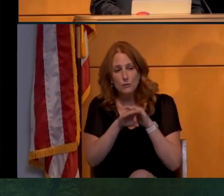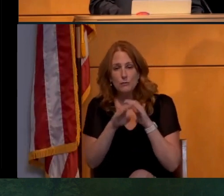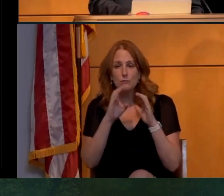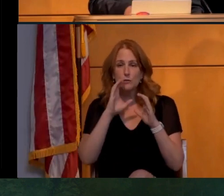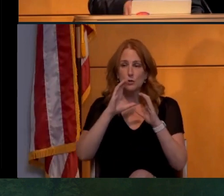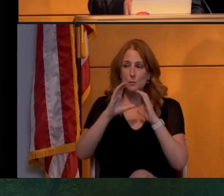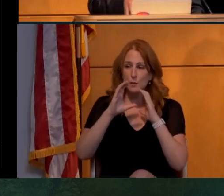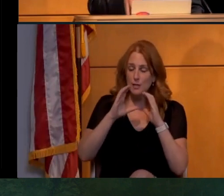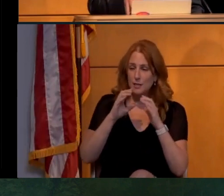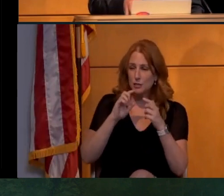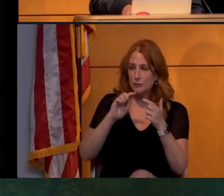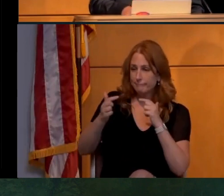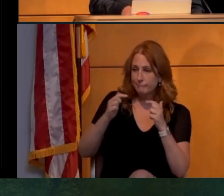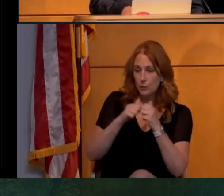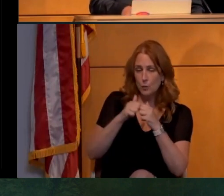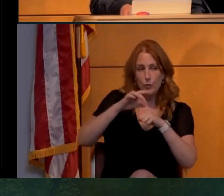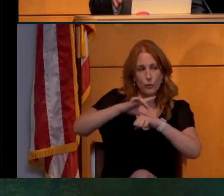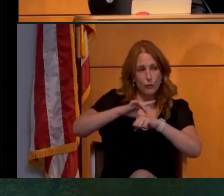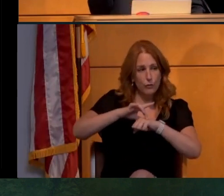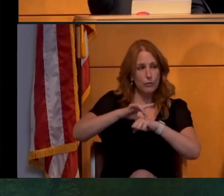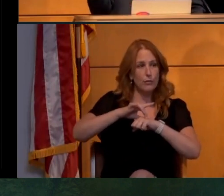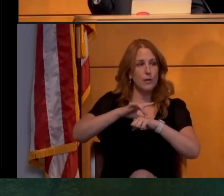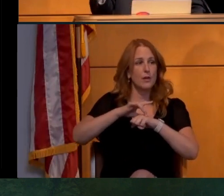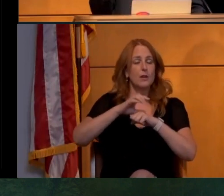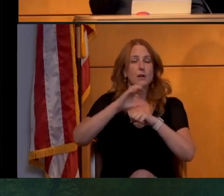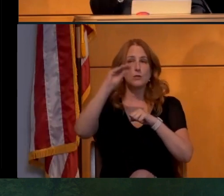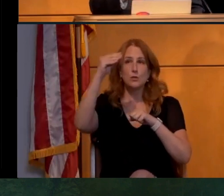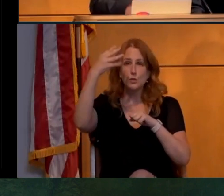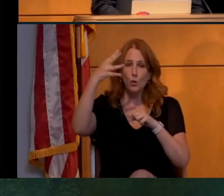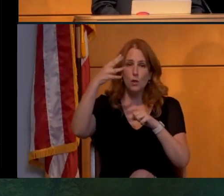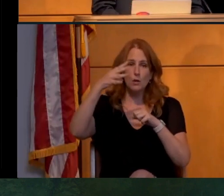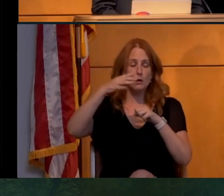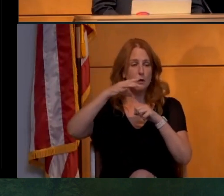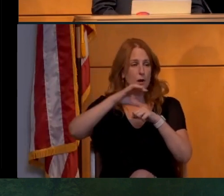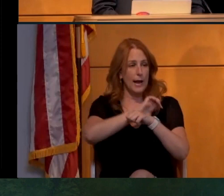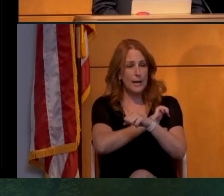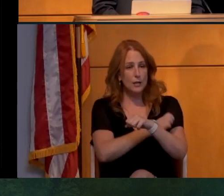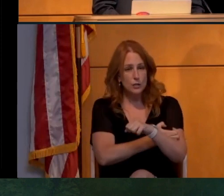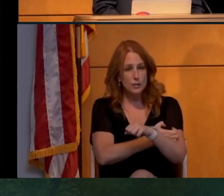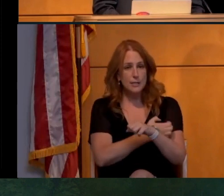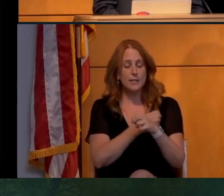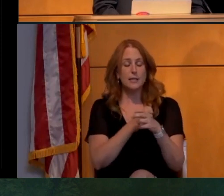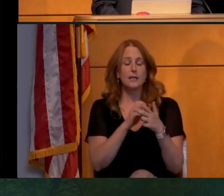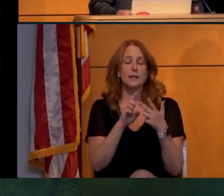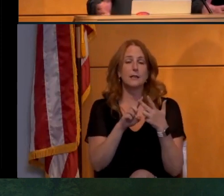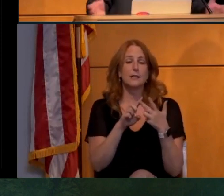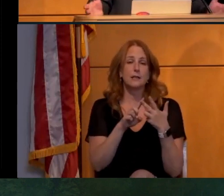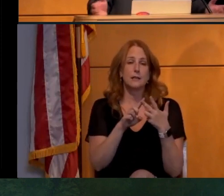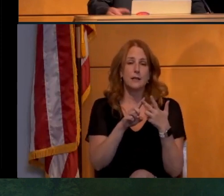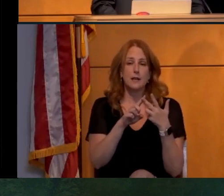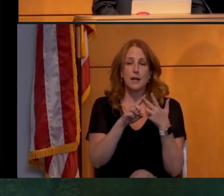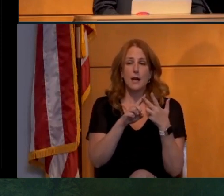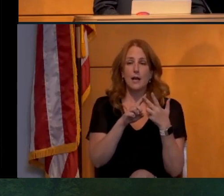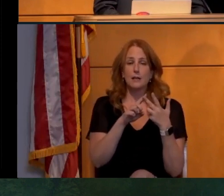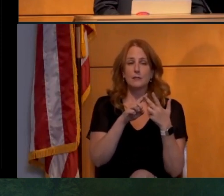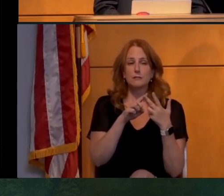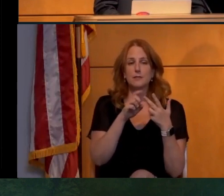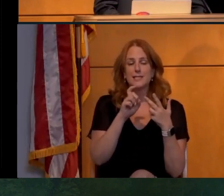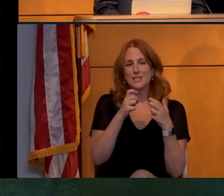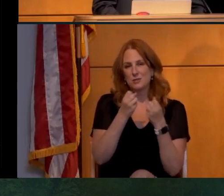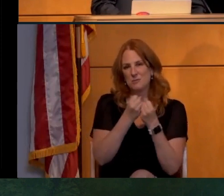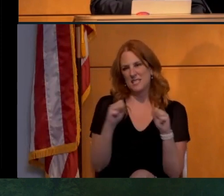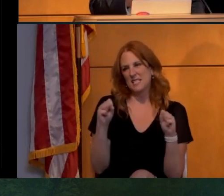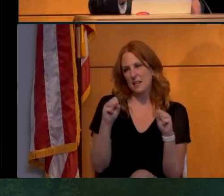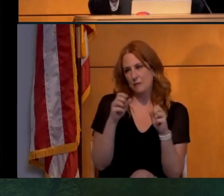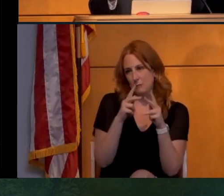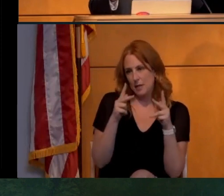communication. It's solar energy both on Viper and also Prime 1. And obviously it has to be a safe landing